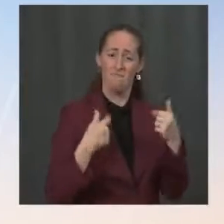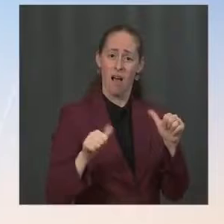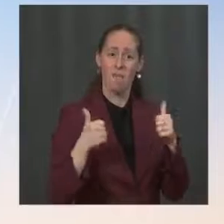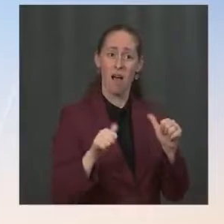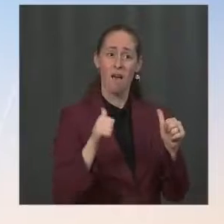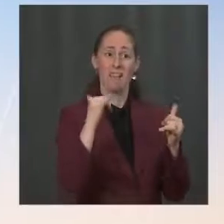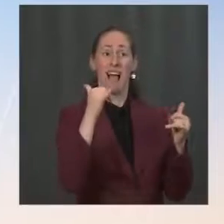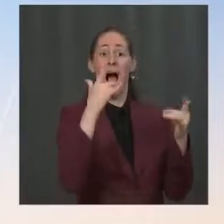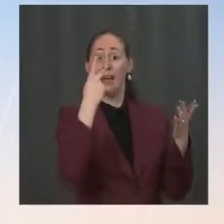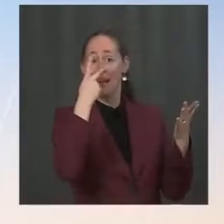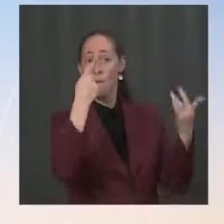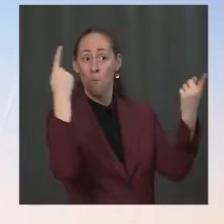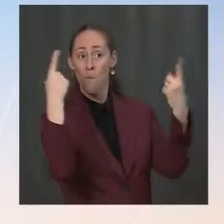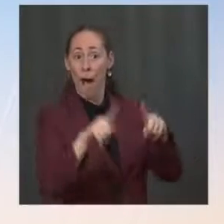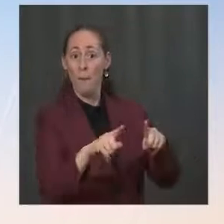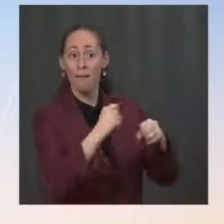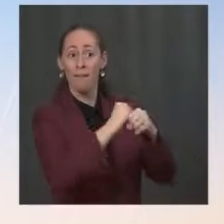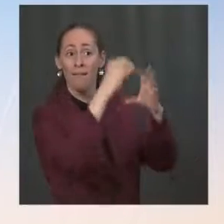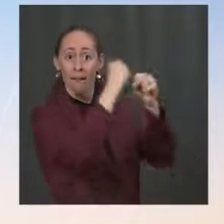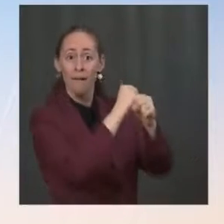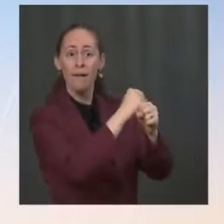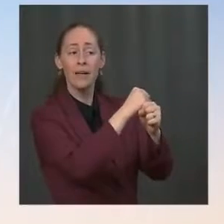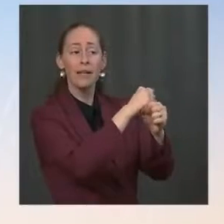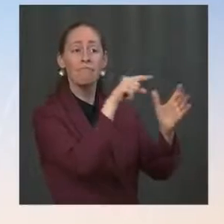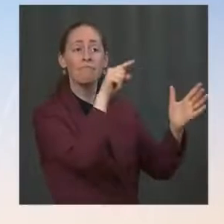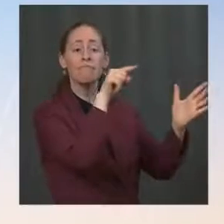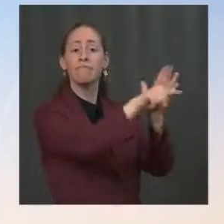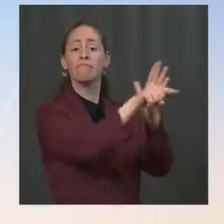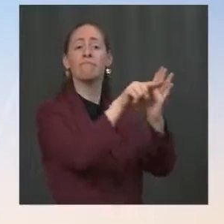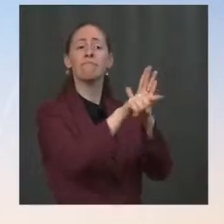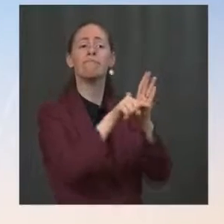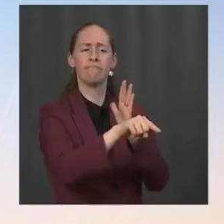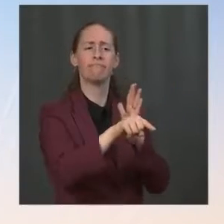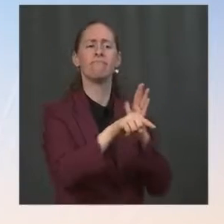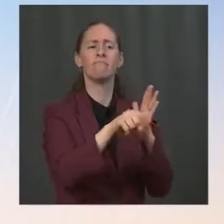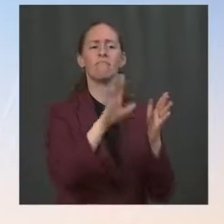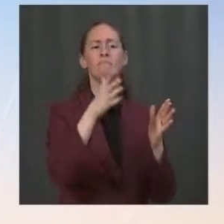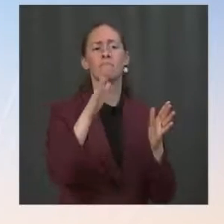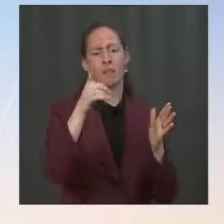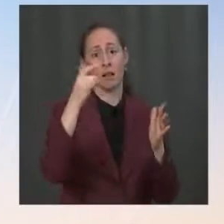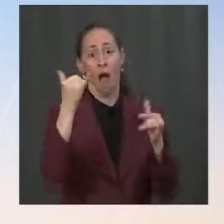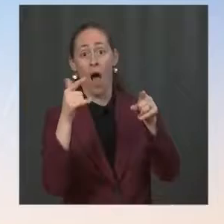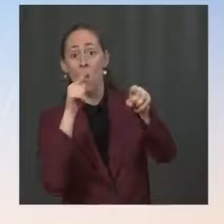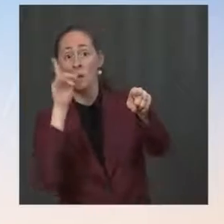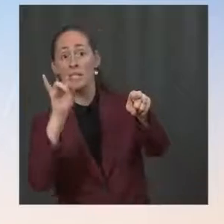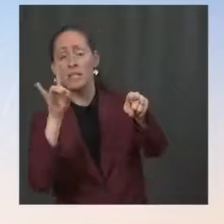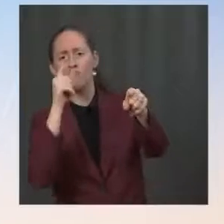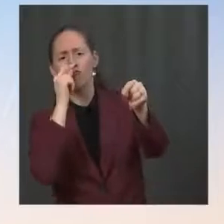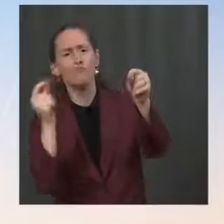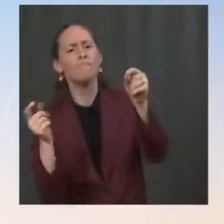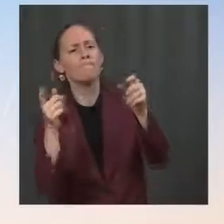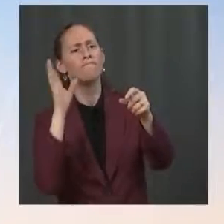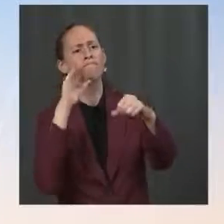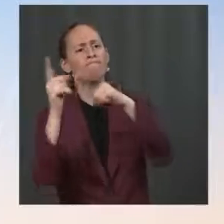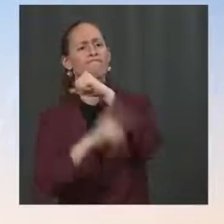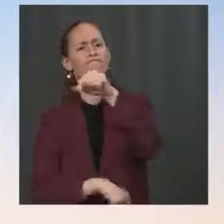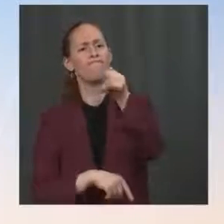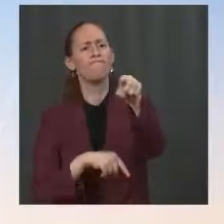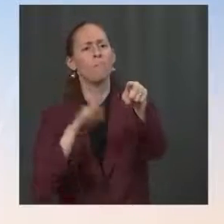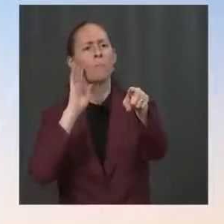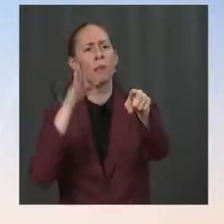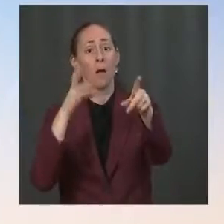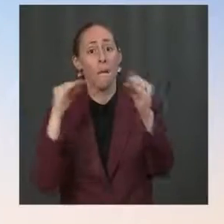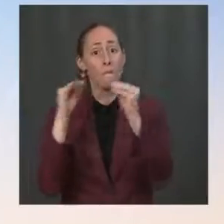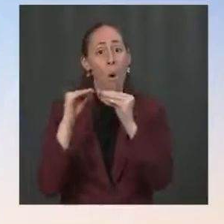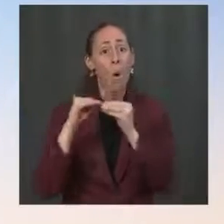talking about sending tens of thousands of troops back for an endless war that we've been fighting for 20 years. If I may ask a bit